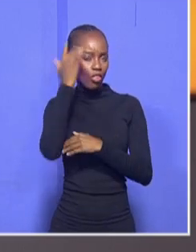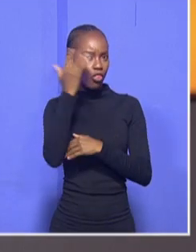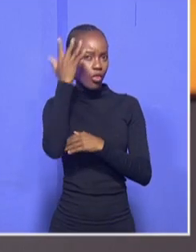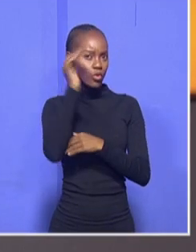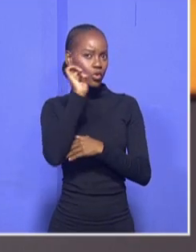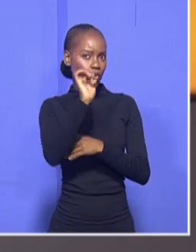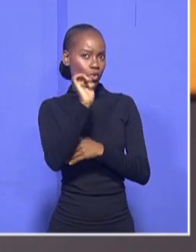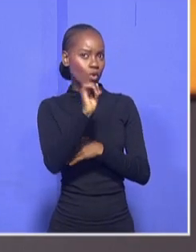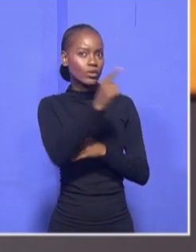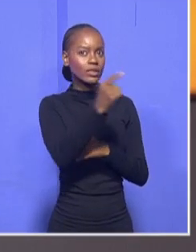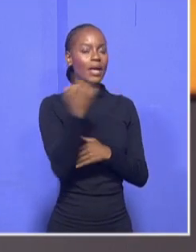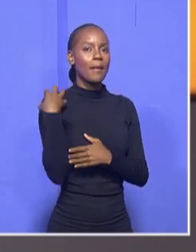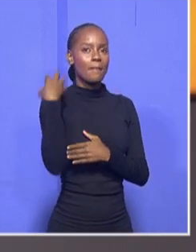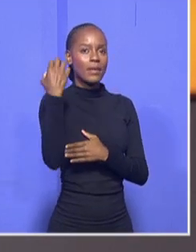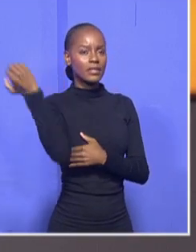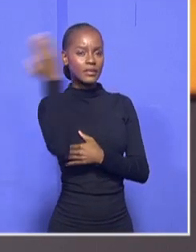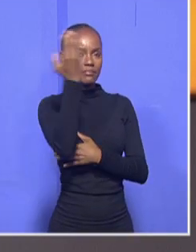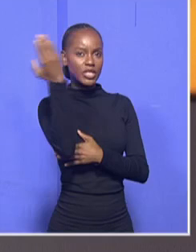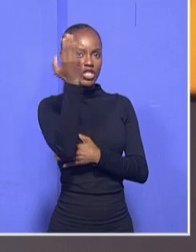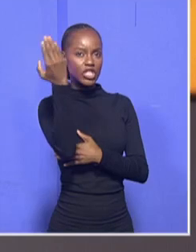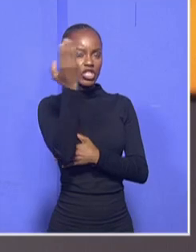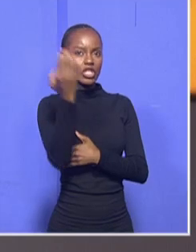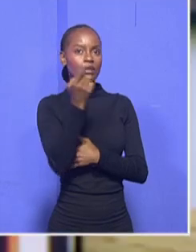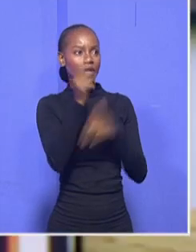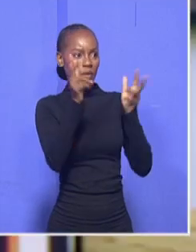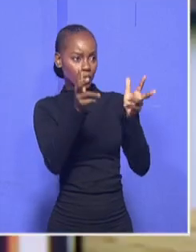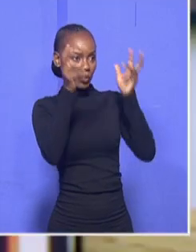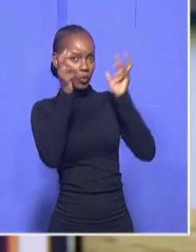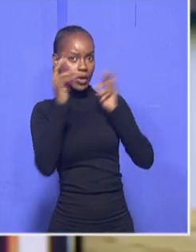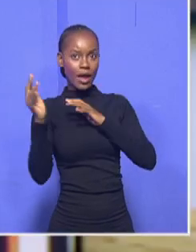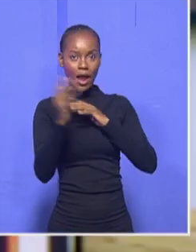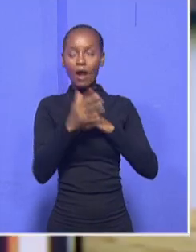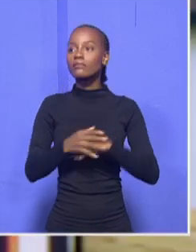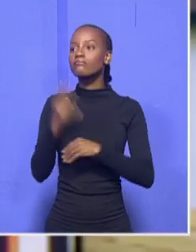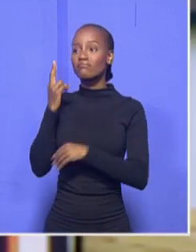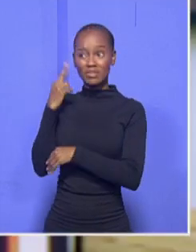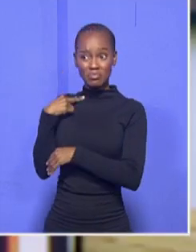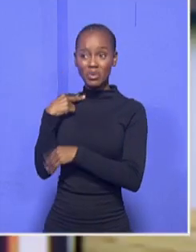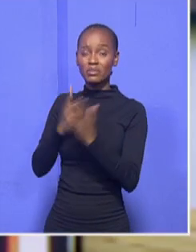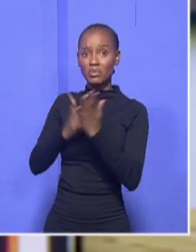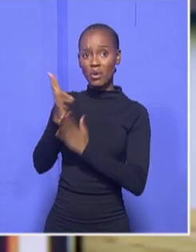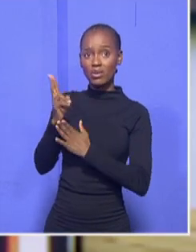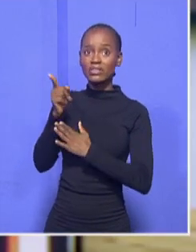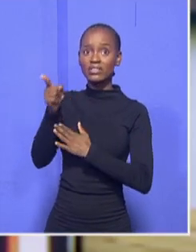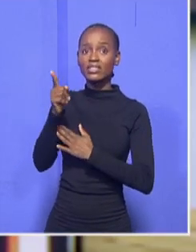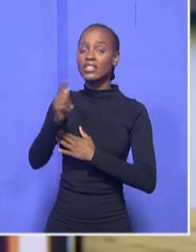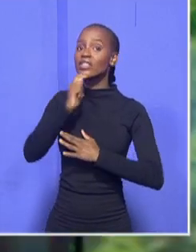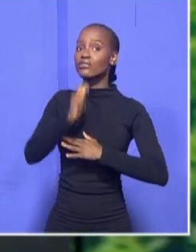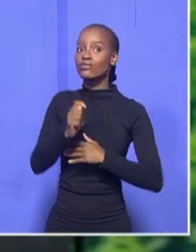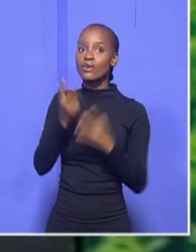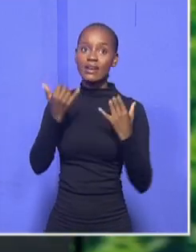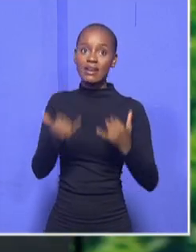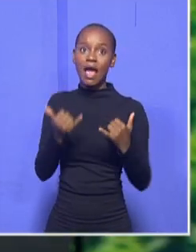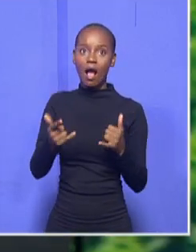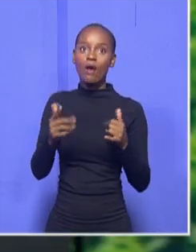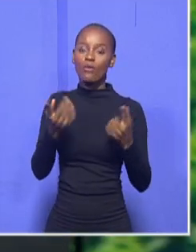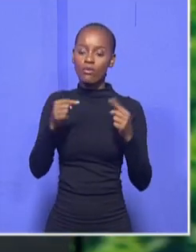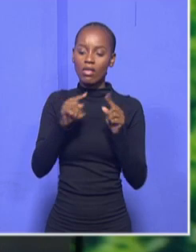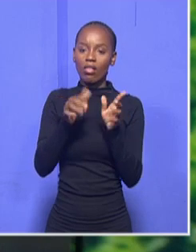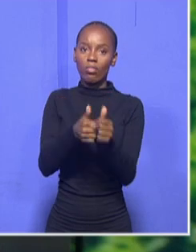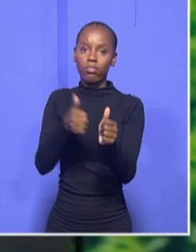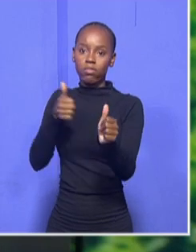speech about the suspension of the tax incentive? It's a bit disappointing, to be honest. Obviously, any incentive that gets taken away is a step backwards.